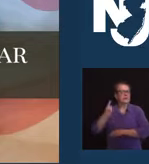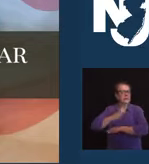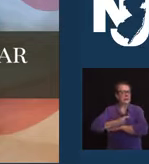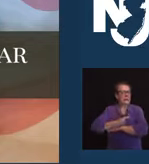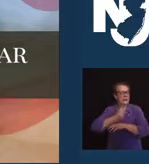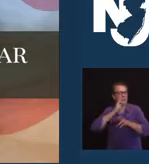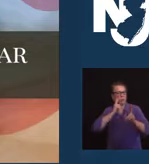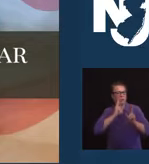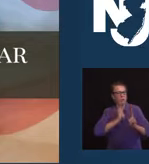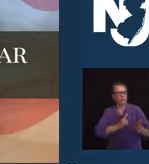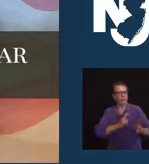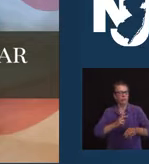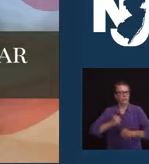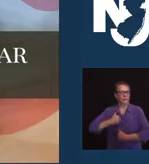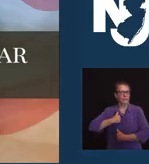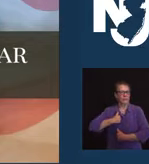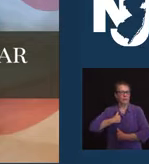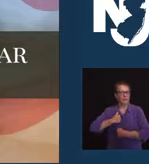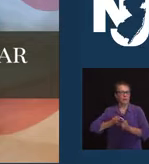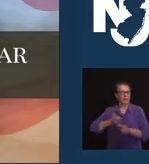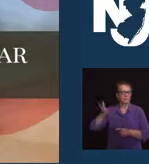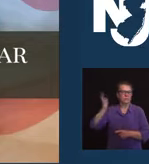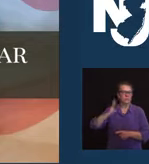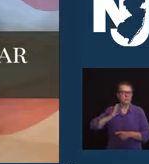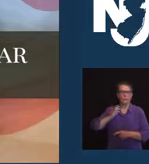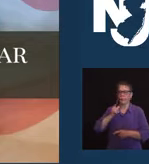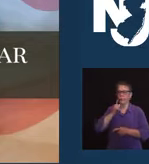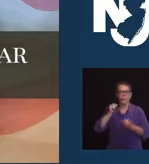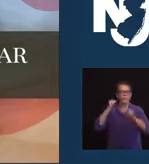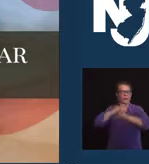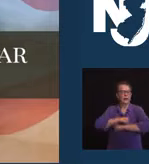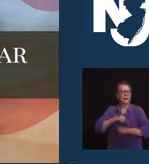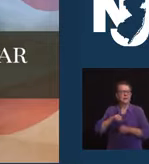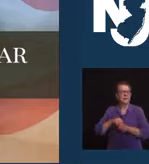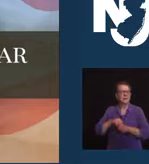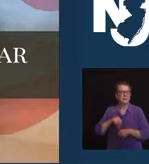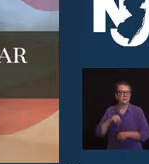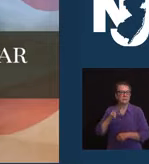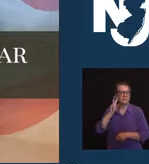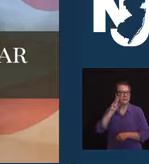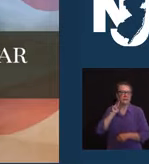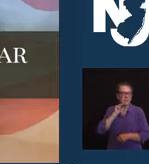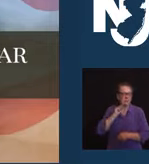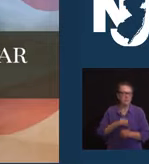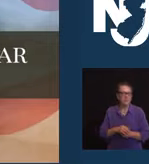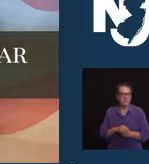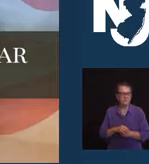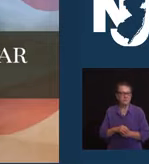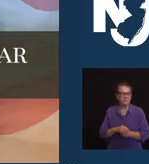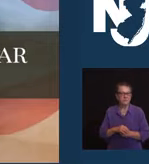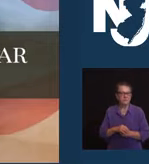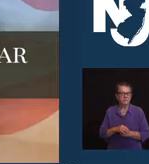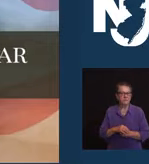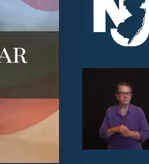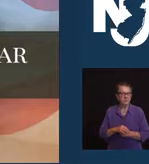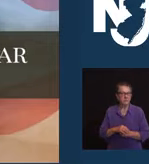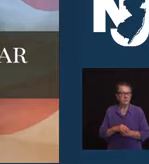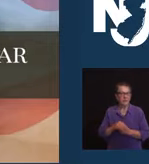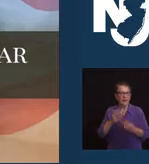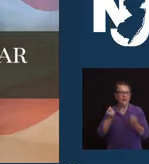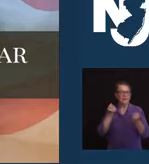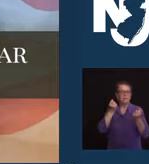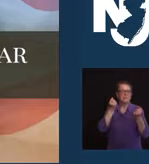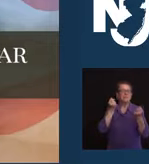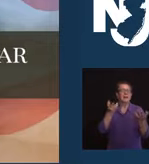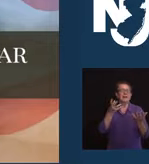our nation's uniforms in service to our country, and we remember the thousands who did not return home to